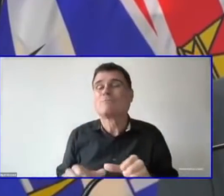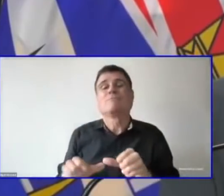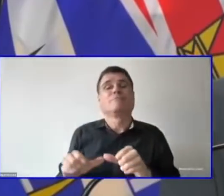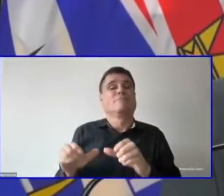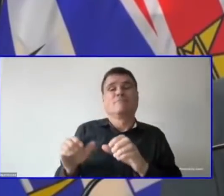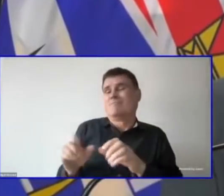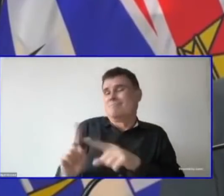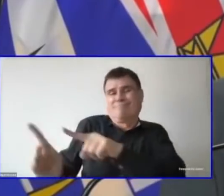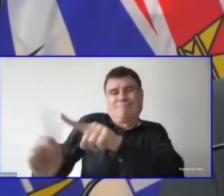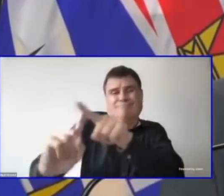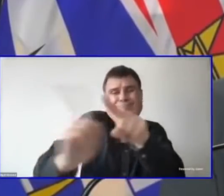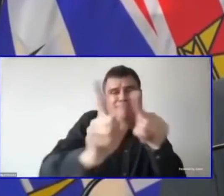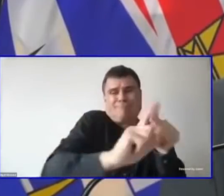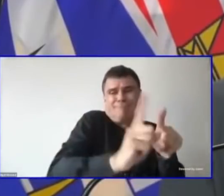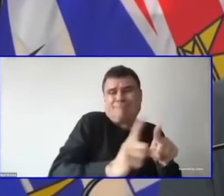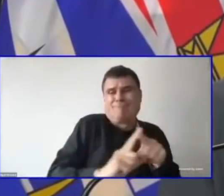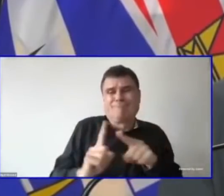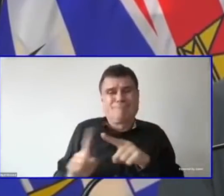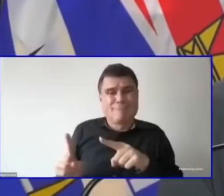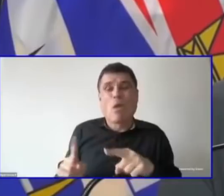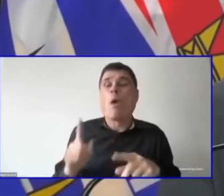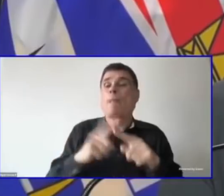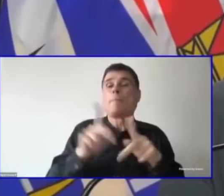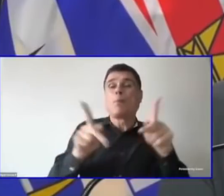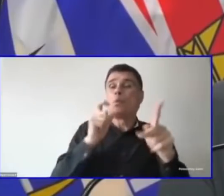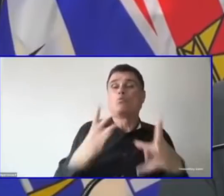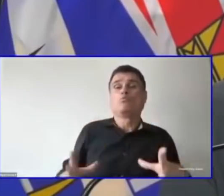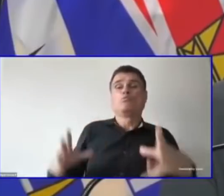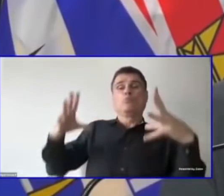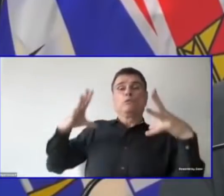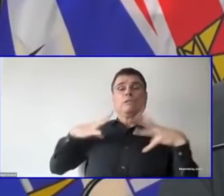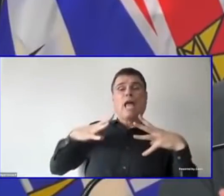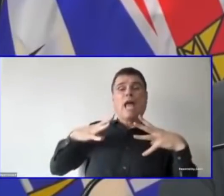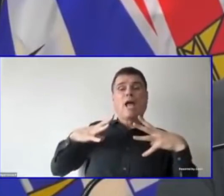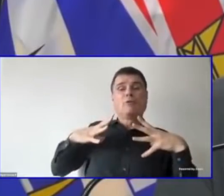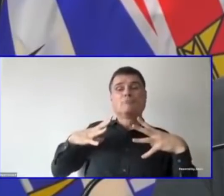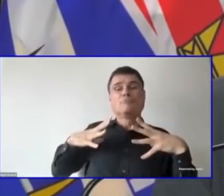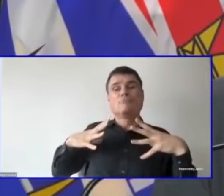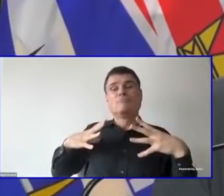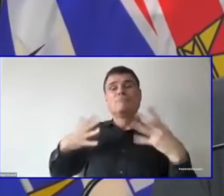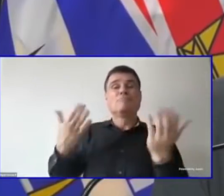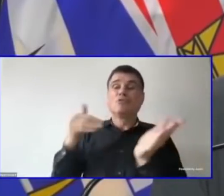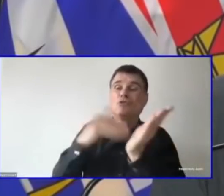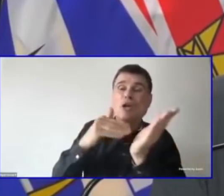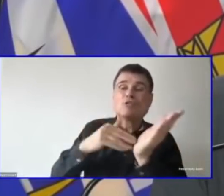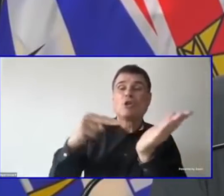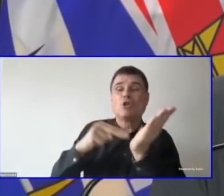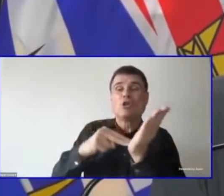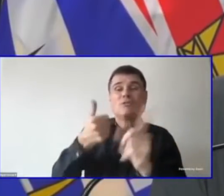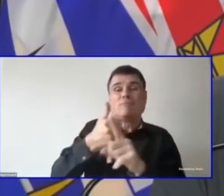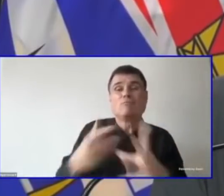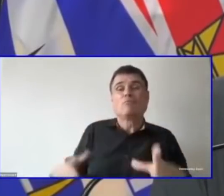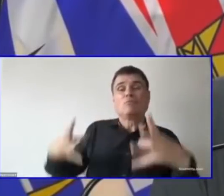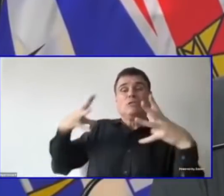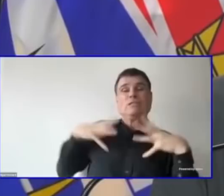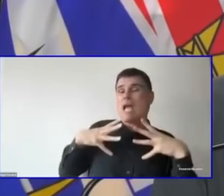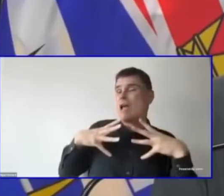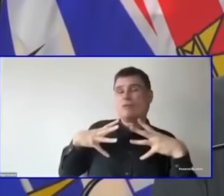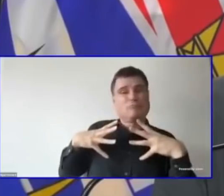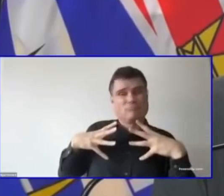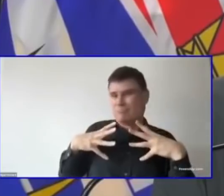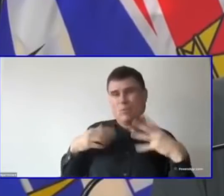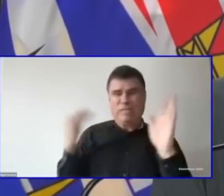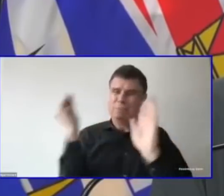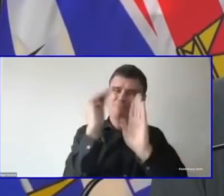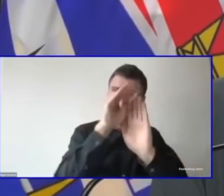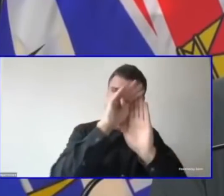people, including retired and recently retired nurses and physicians and other healthcare providers. So we have expanded that